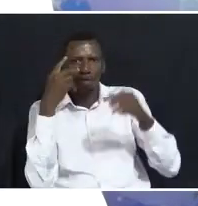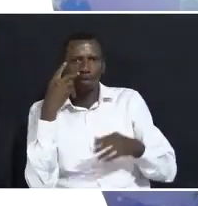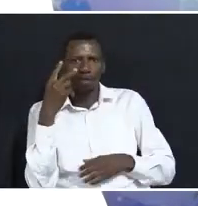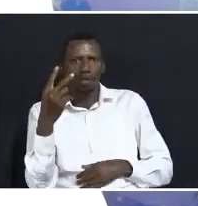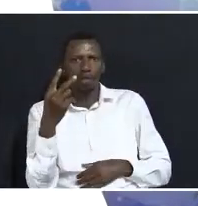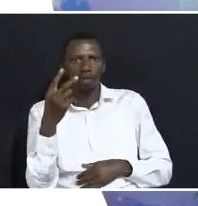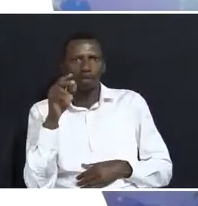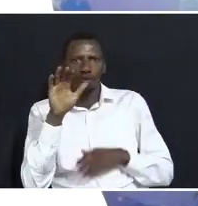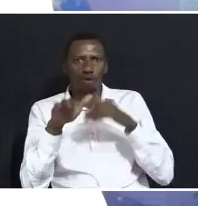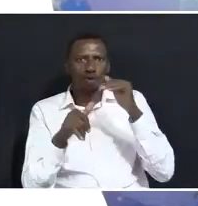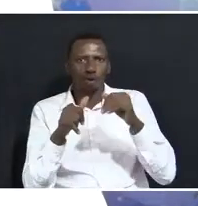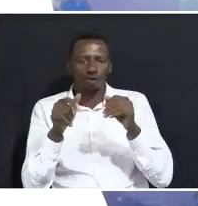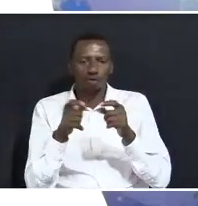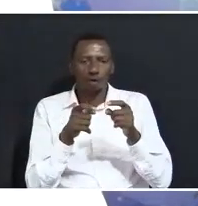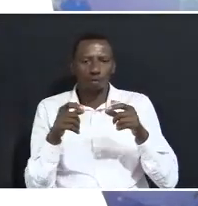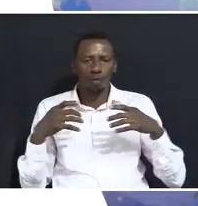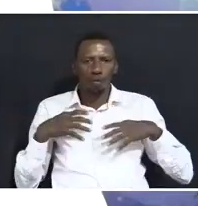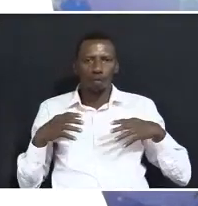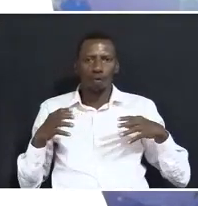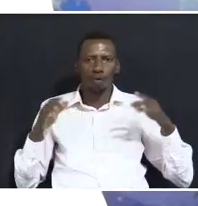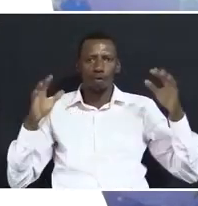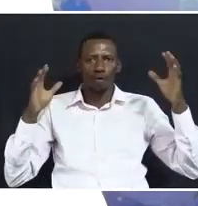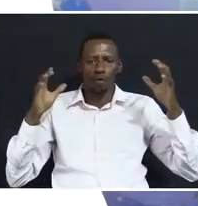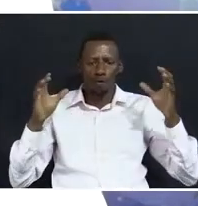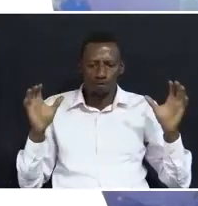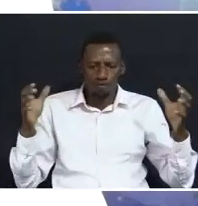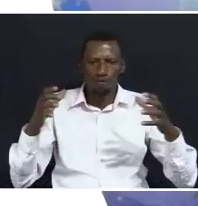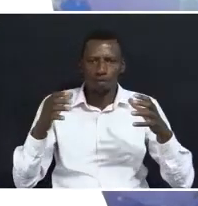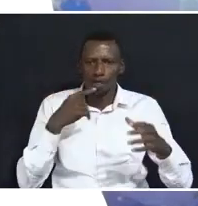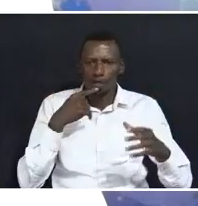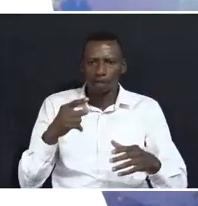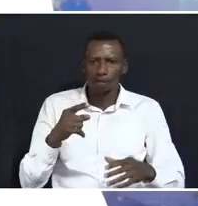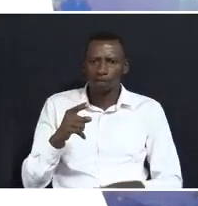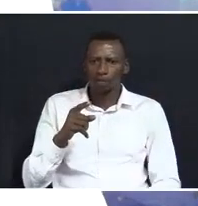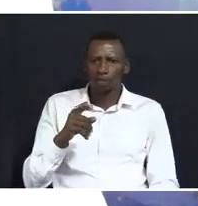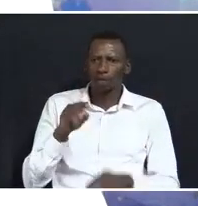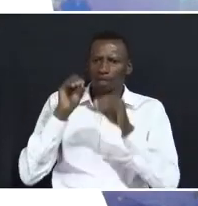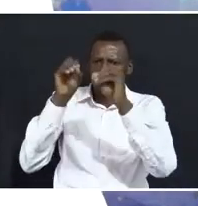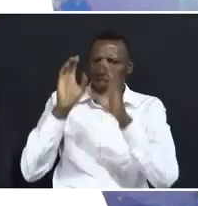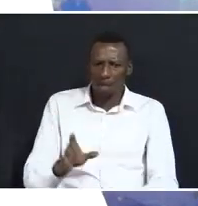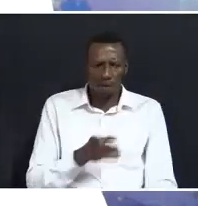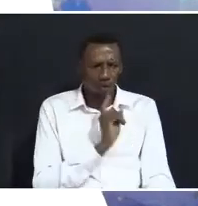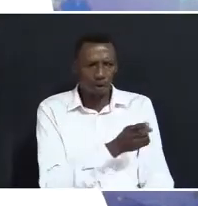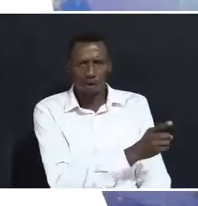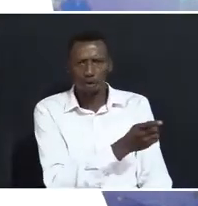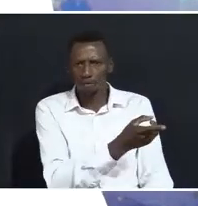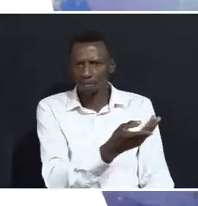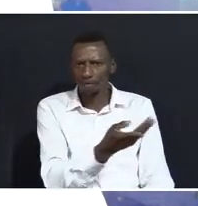from the crowd, "Teacher, rebuke your disciples."